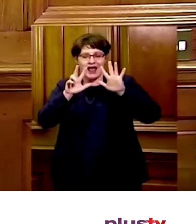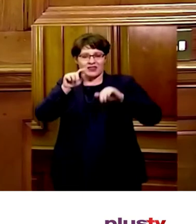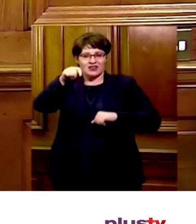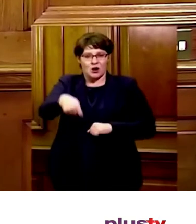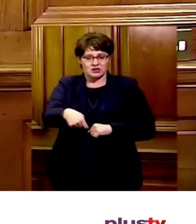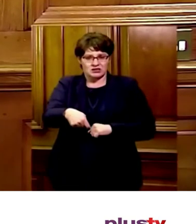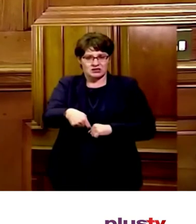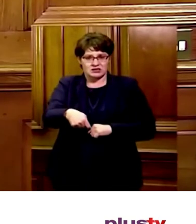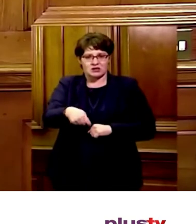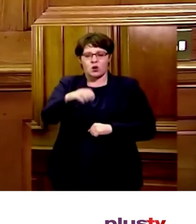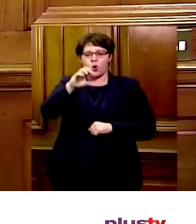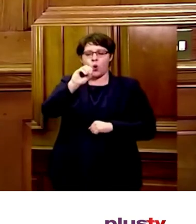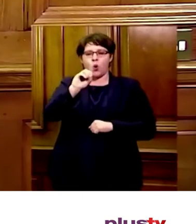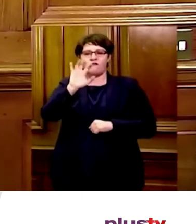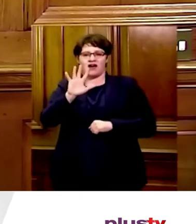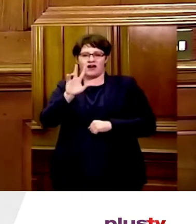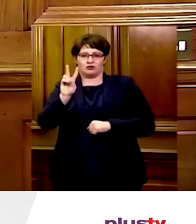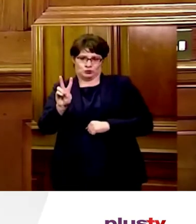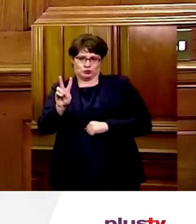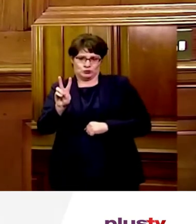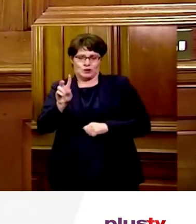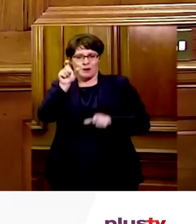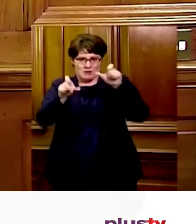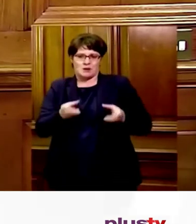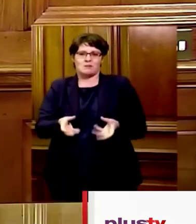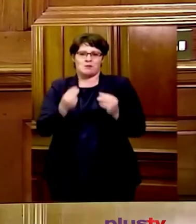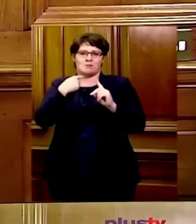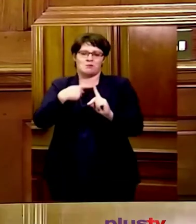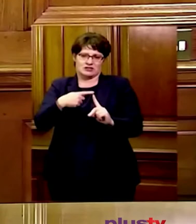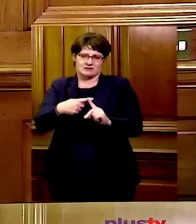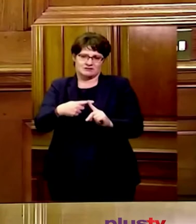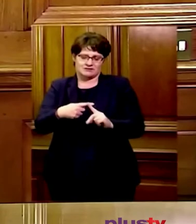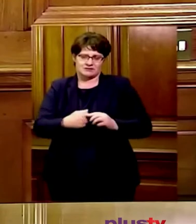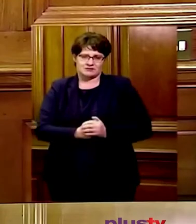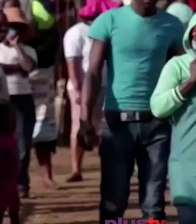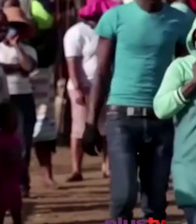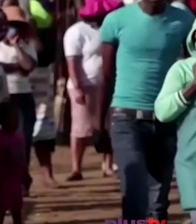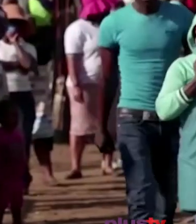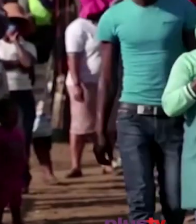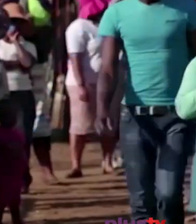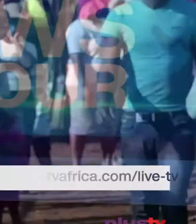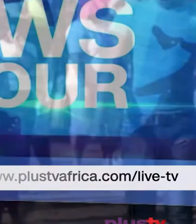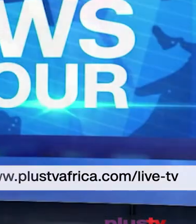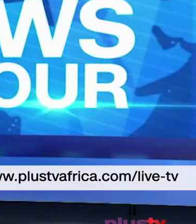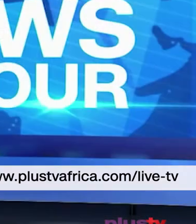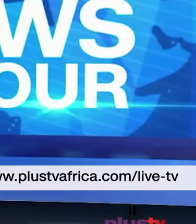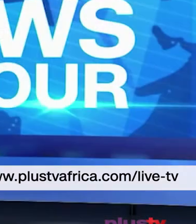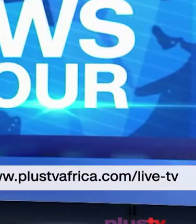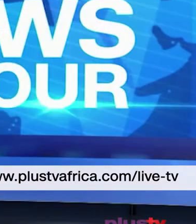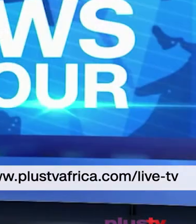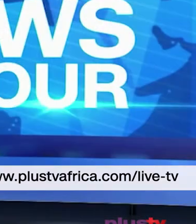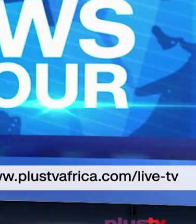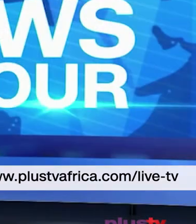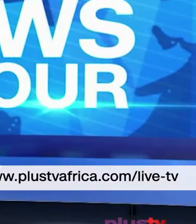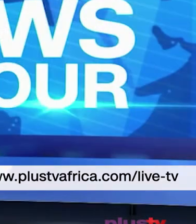extended. Schools will be closed from July 27 and schedules to reopen on August 24. And